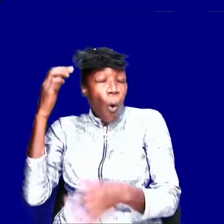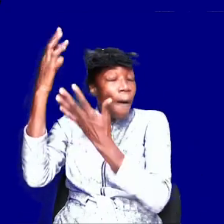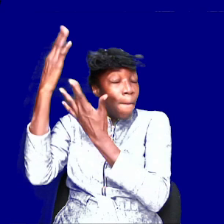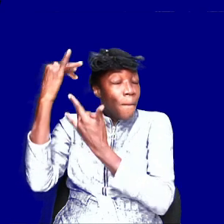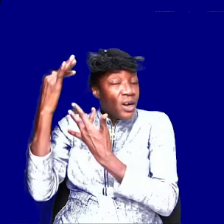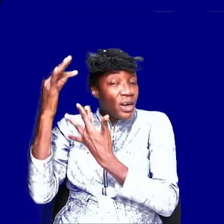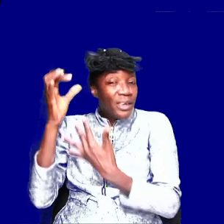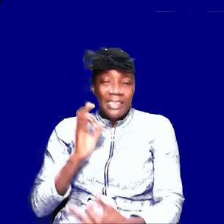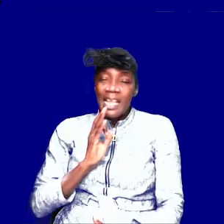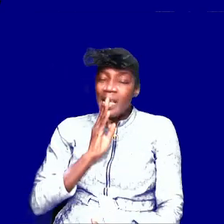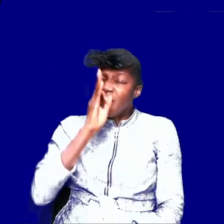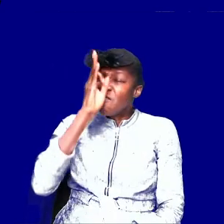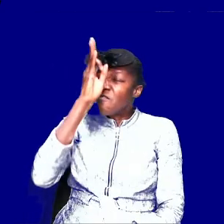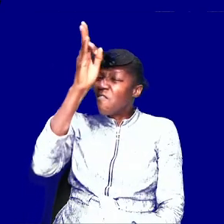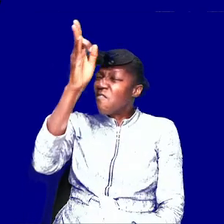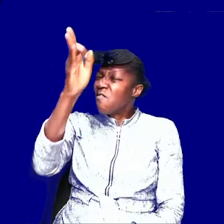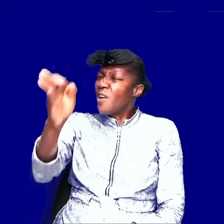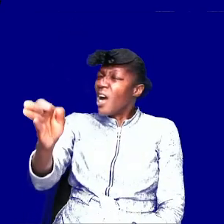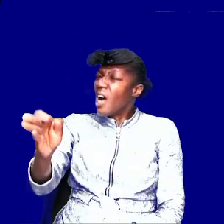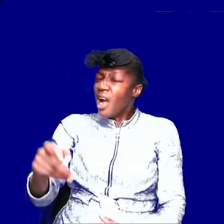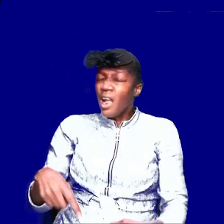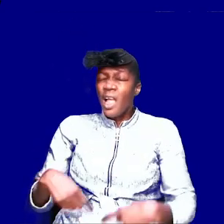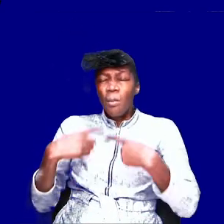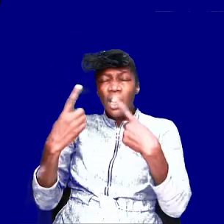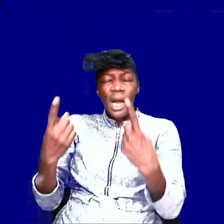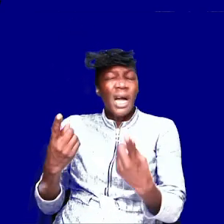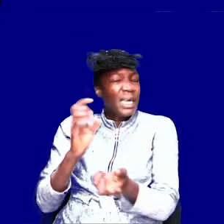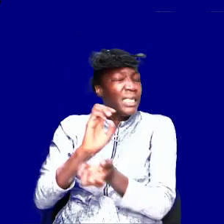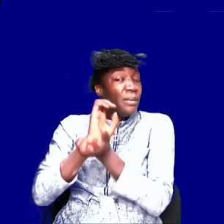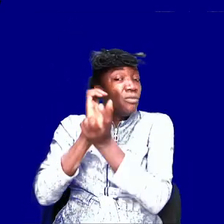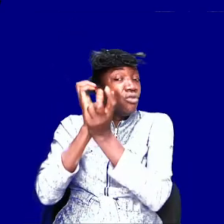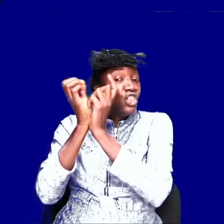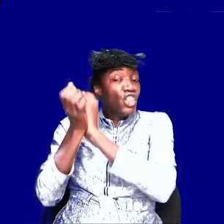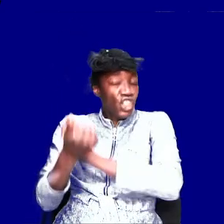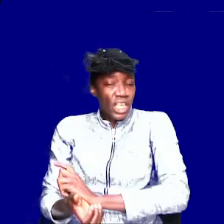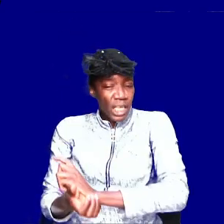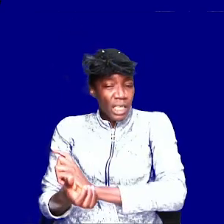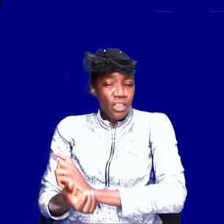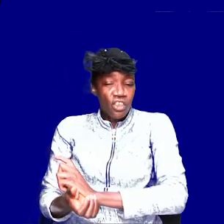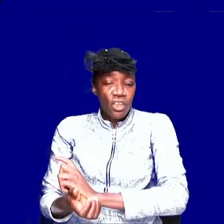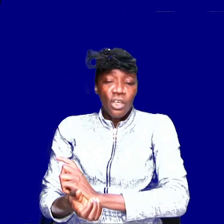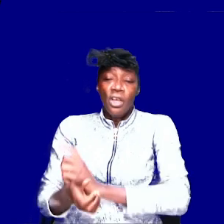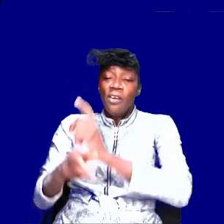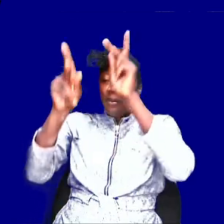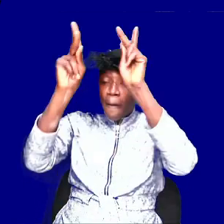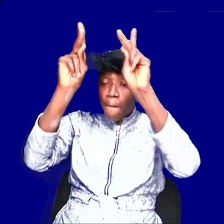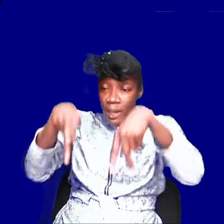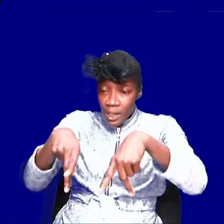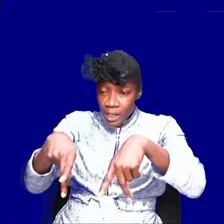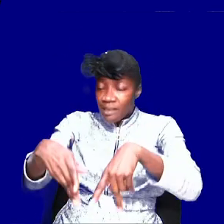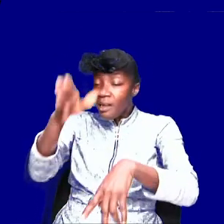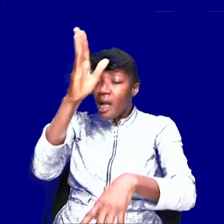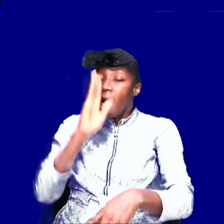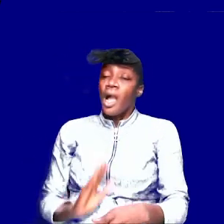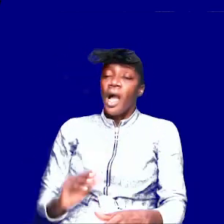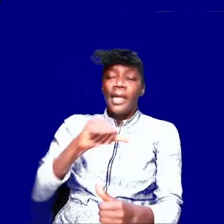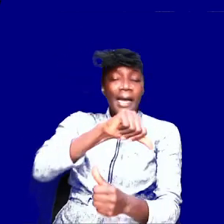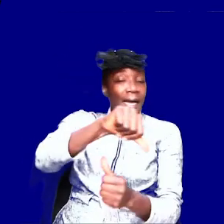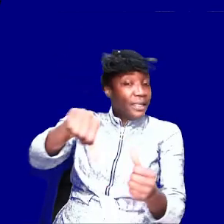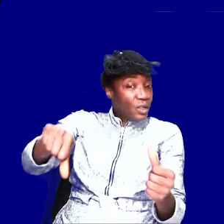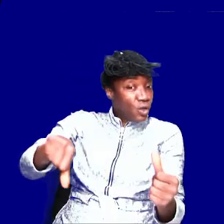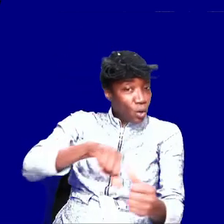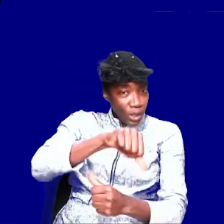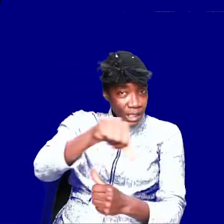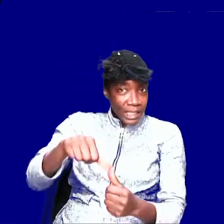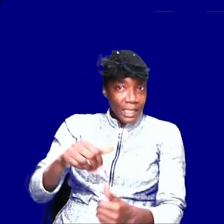was how much he had changed from the individual that God anointed.